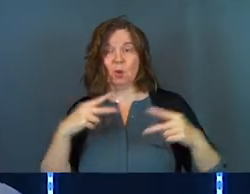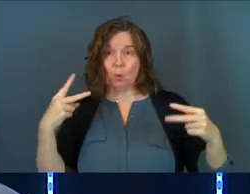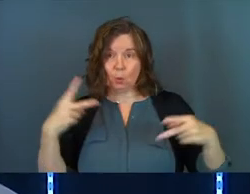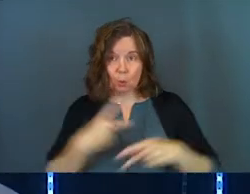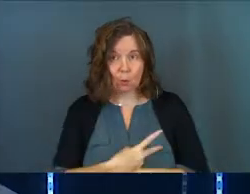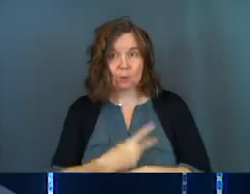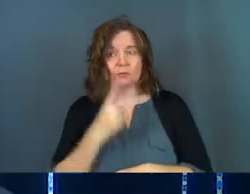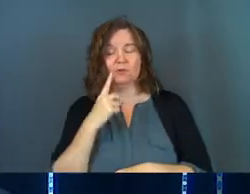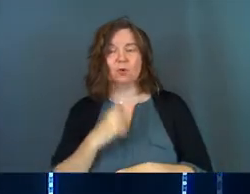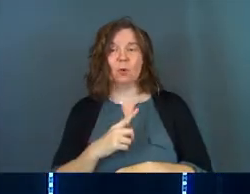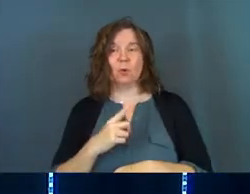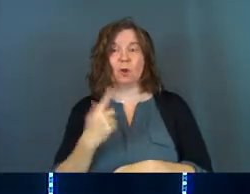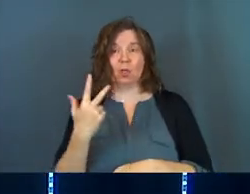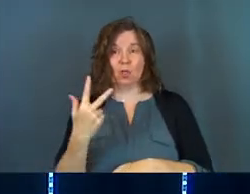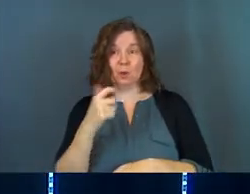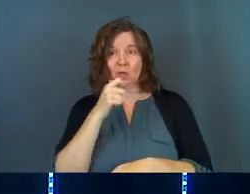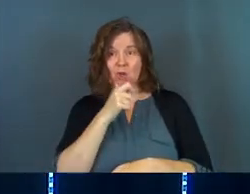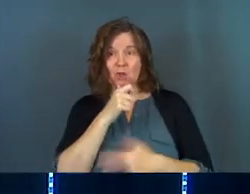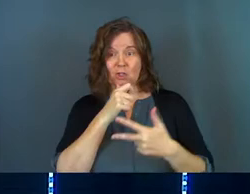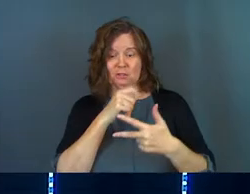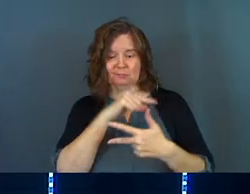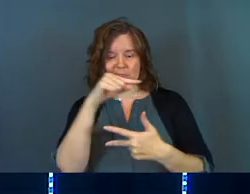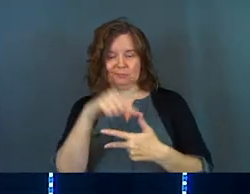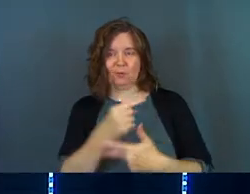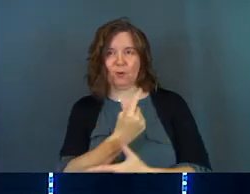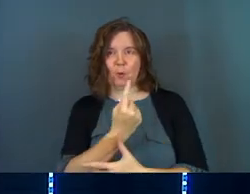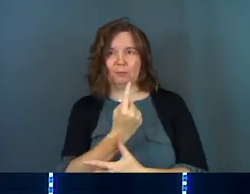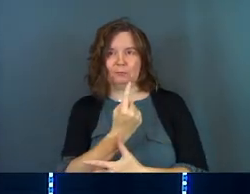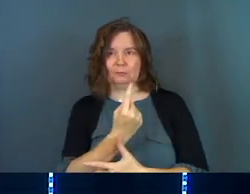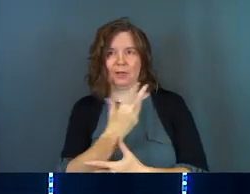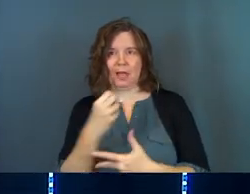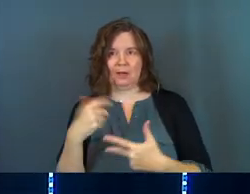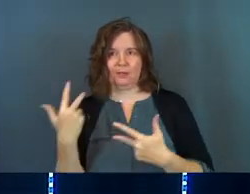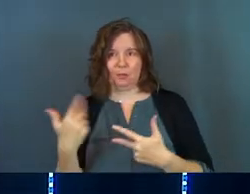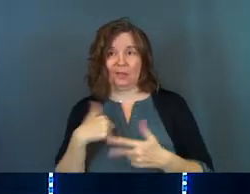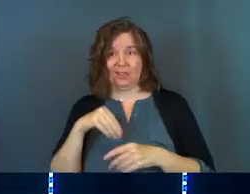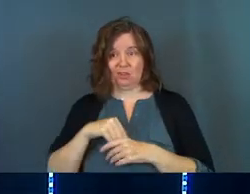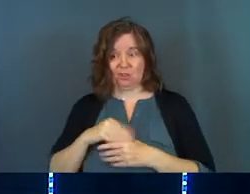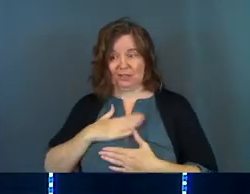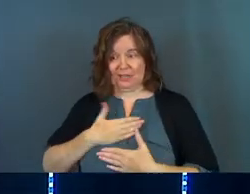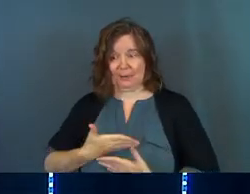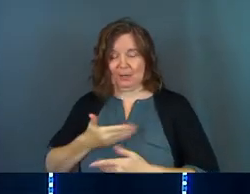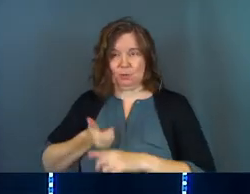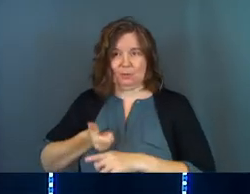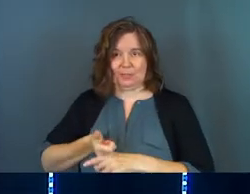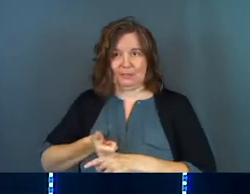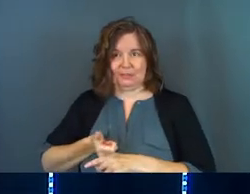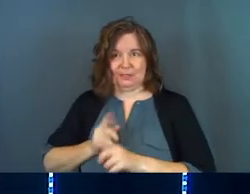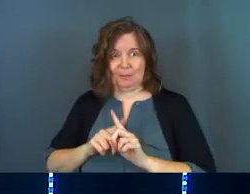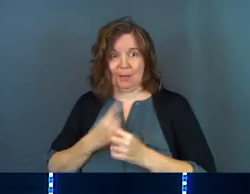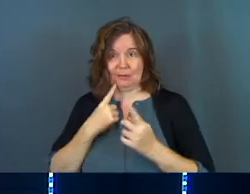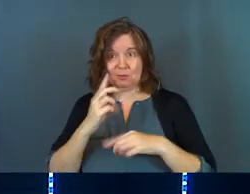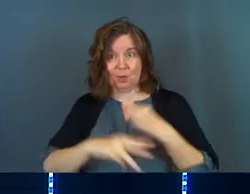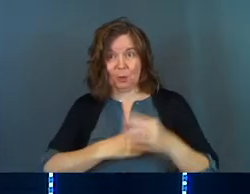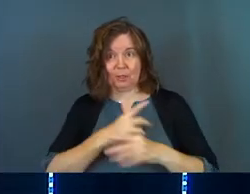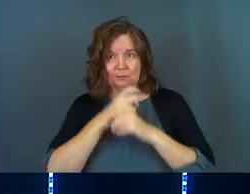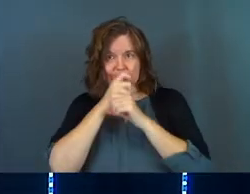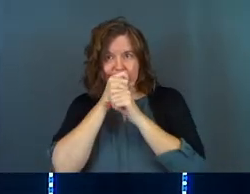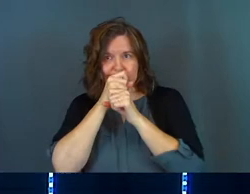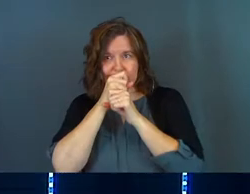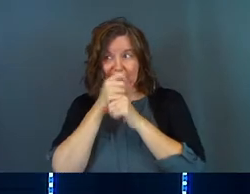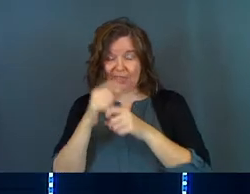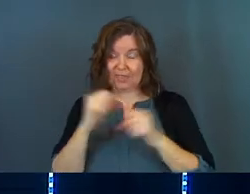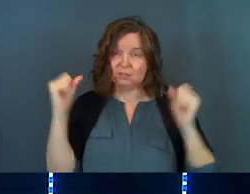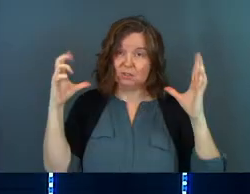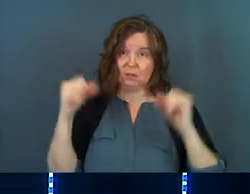for 1 in 3 teen girls. They are internally admitting it to themselves." And that should shock